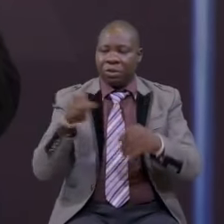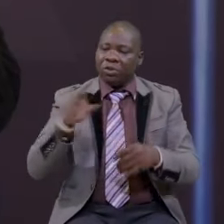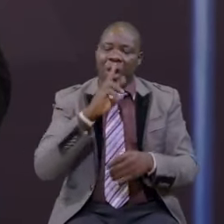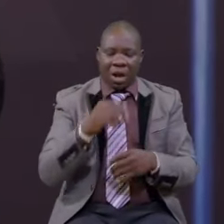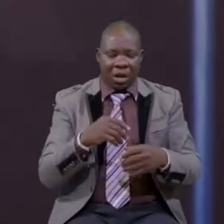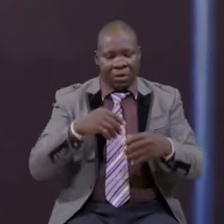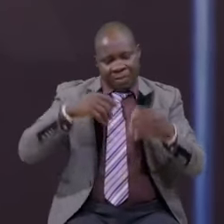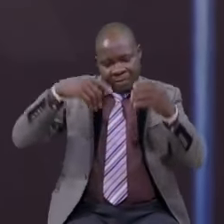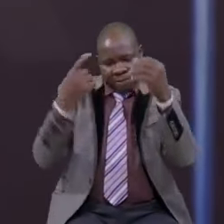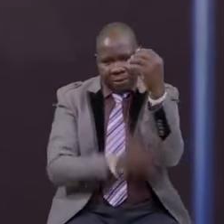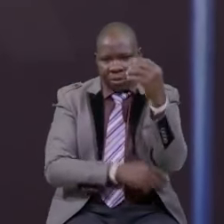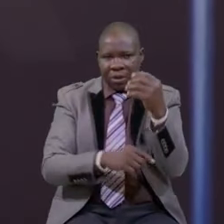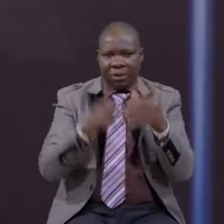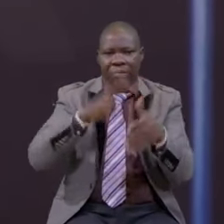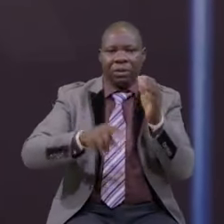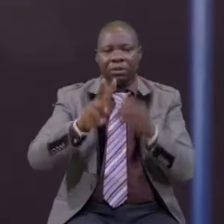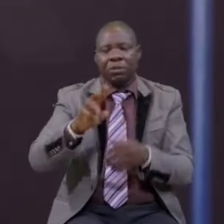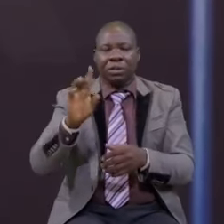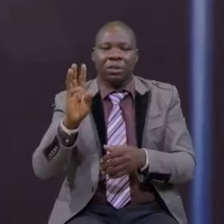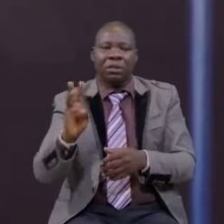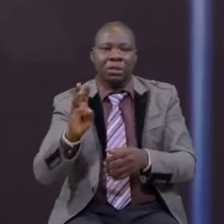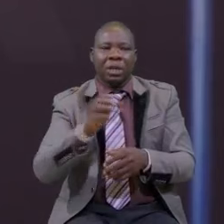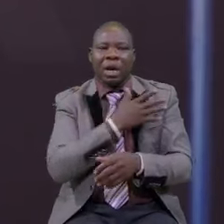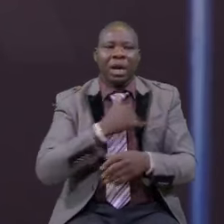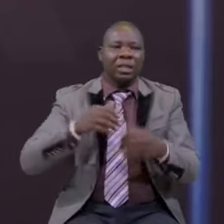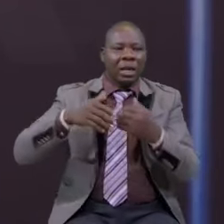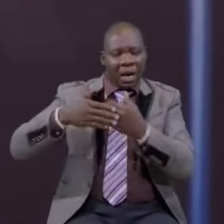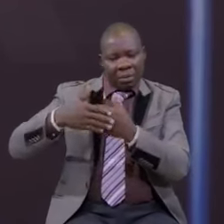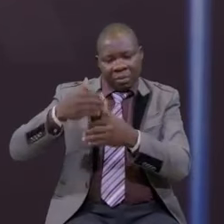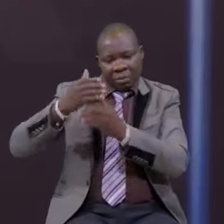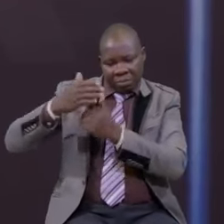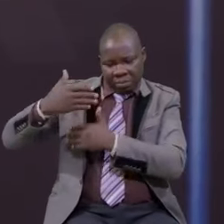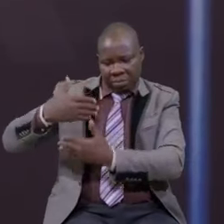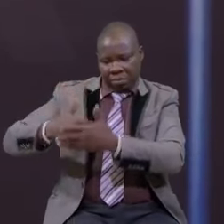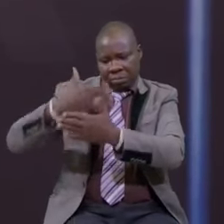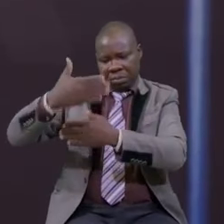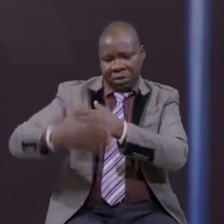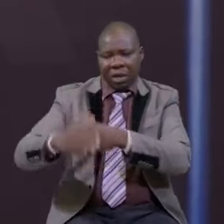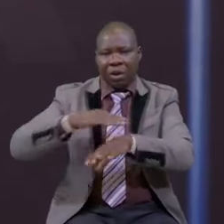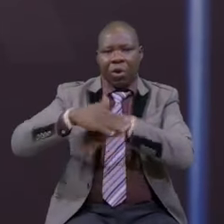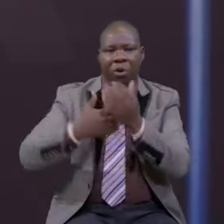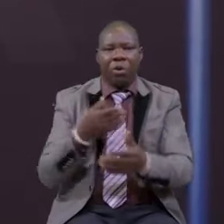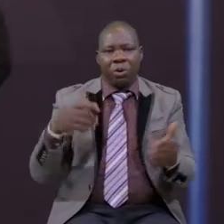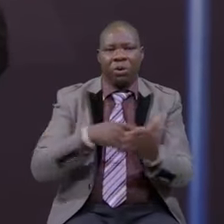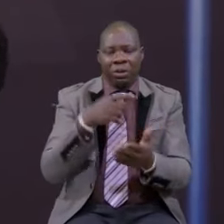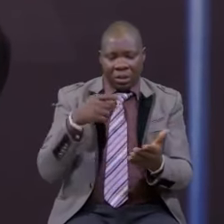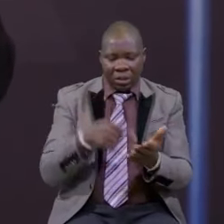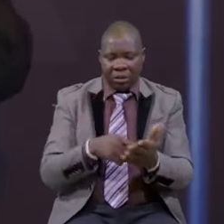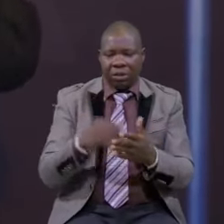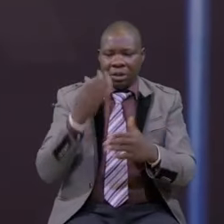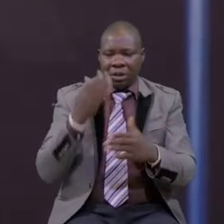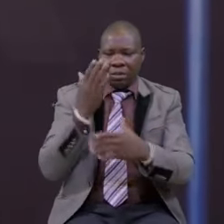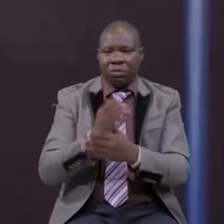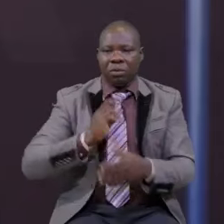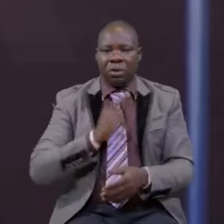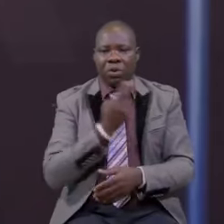Verse 26, it says, and besides all this, between us and you, there